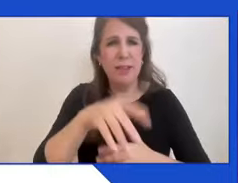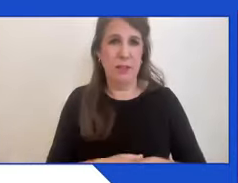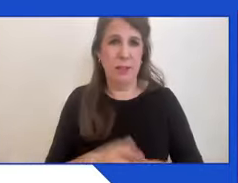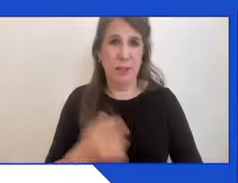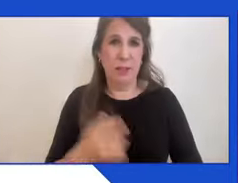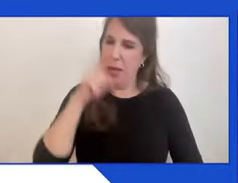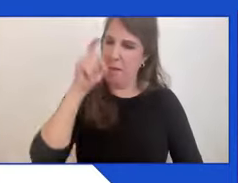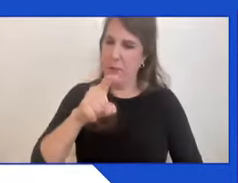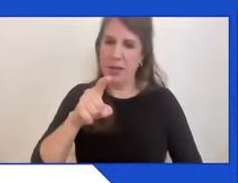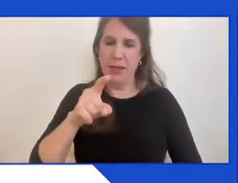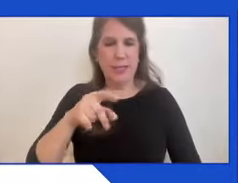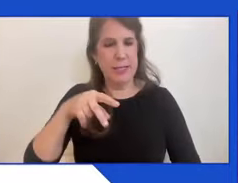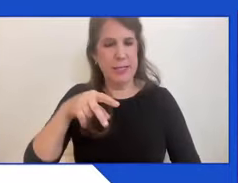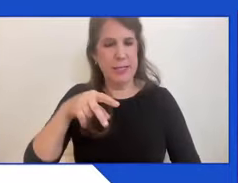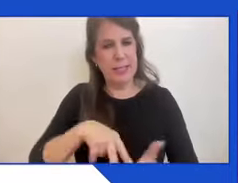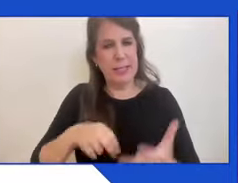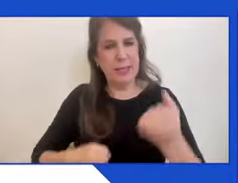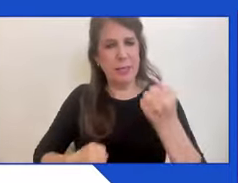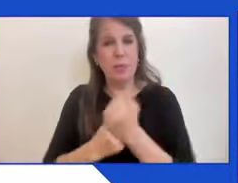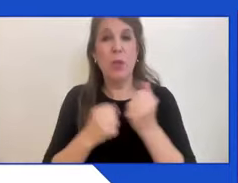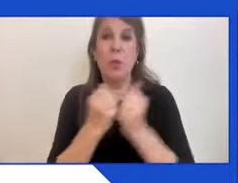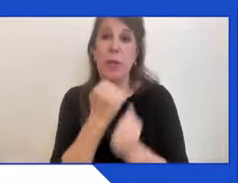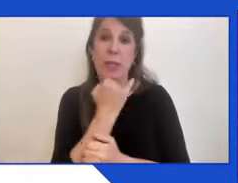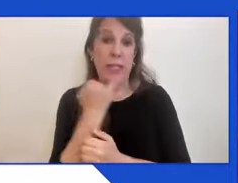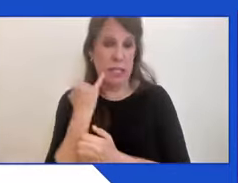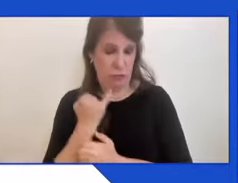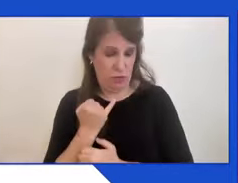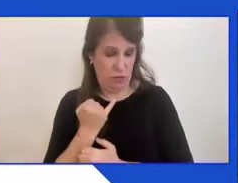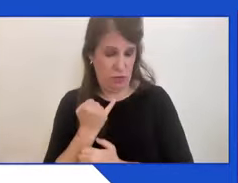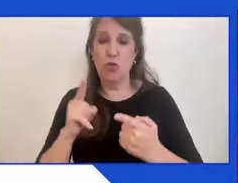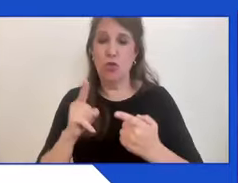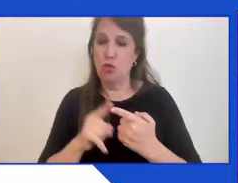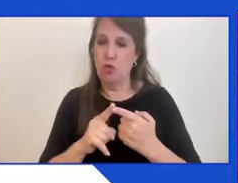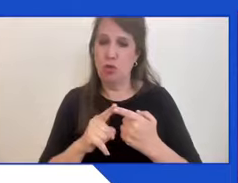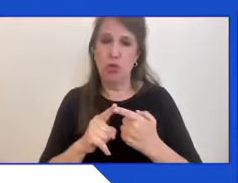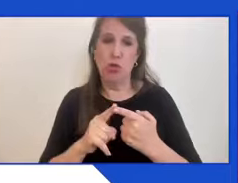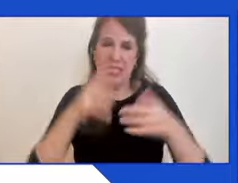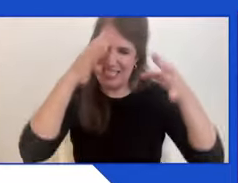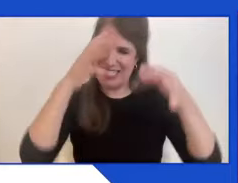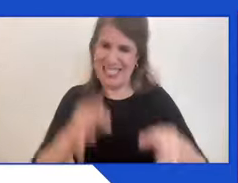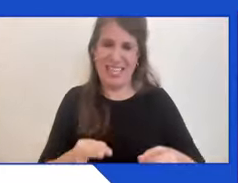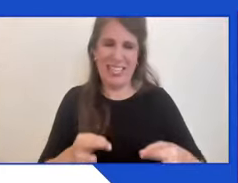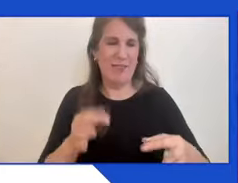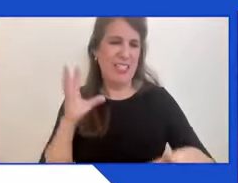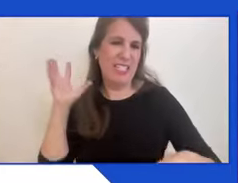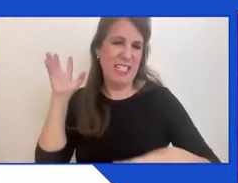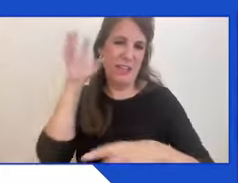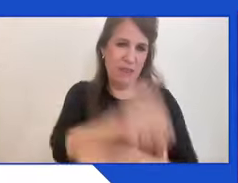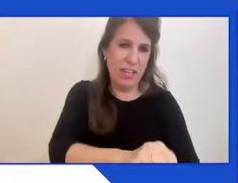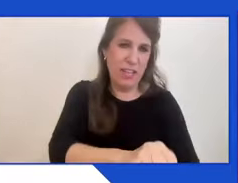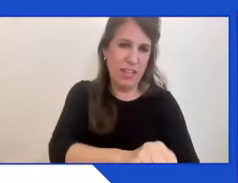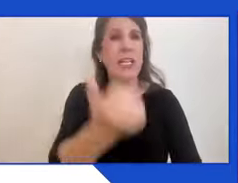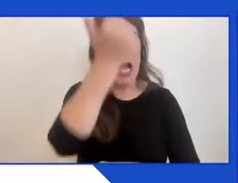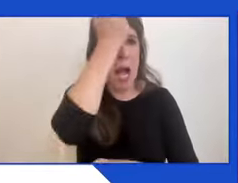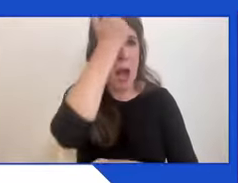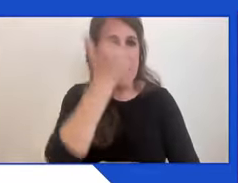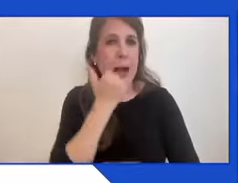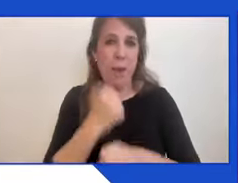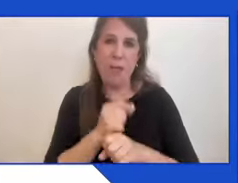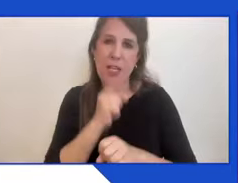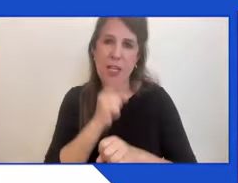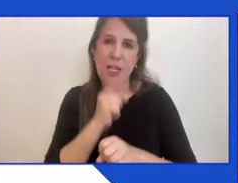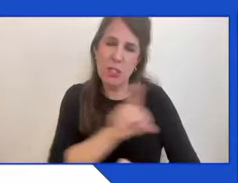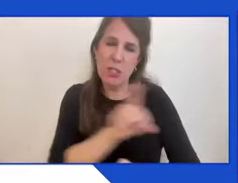with Israel in its effort to decisively defeat Hamas and make sure that this brutal